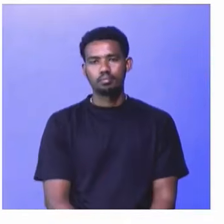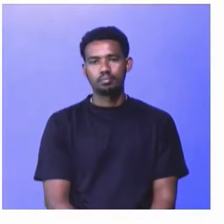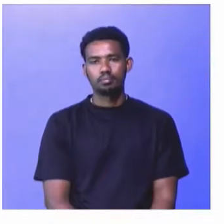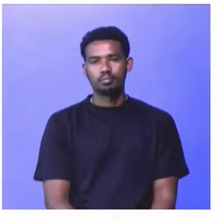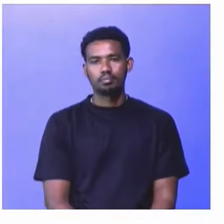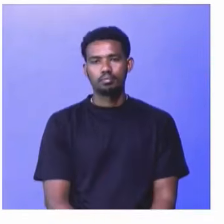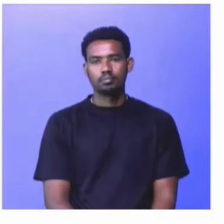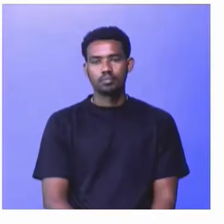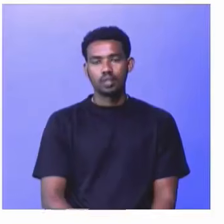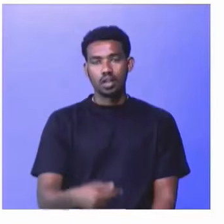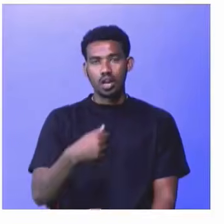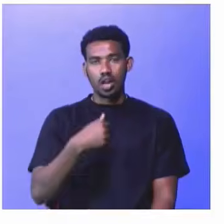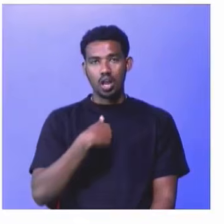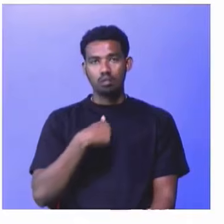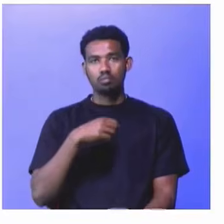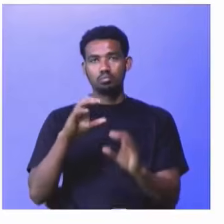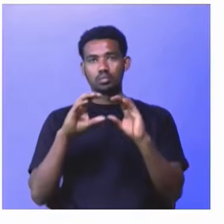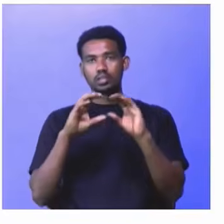grade